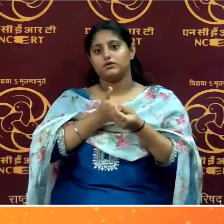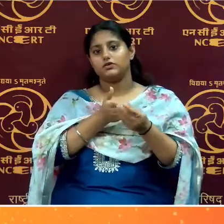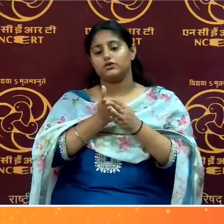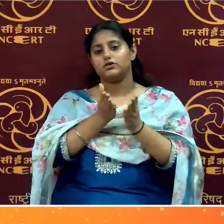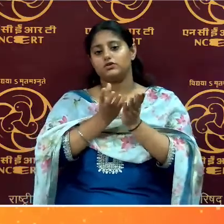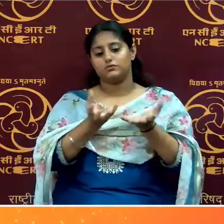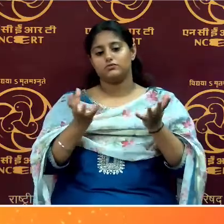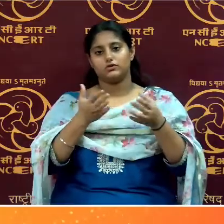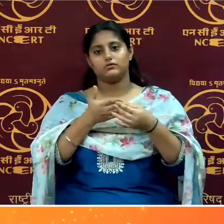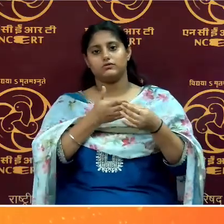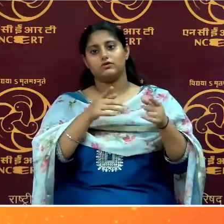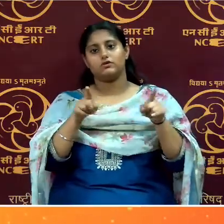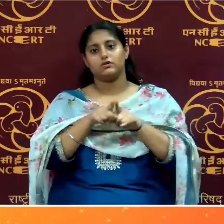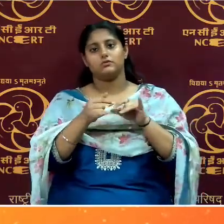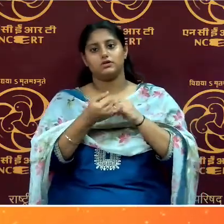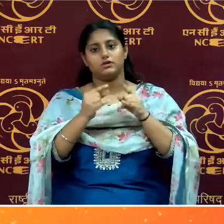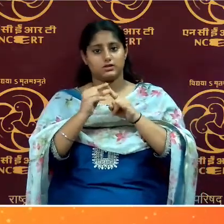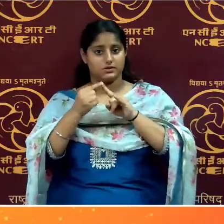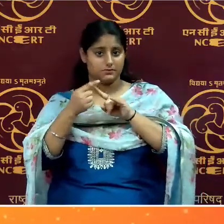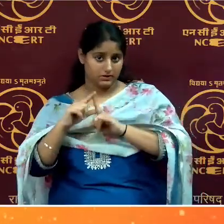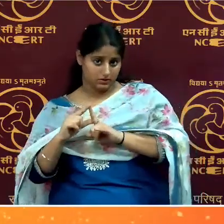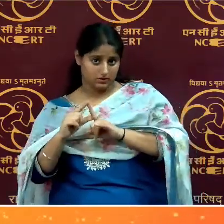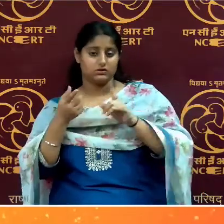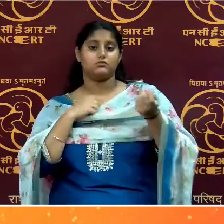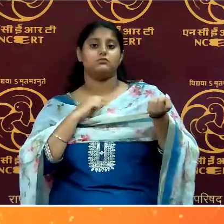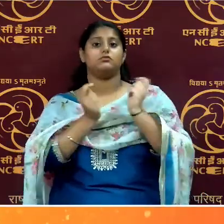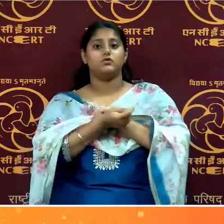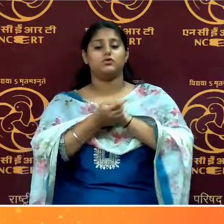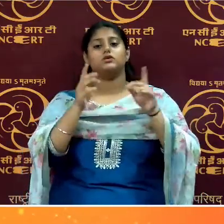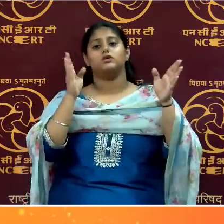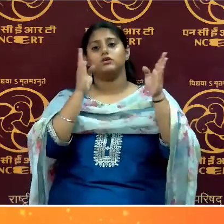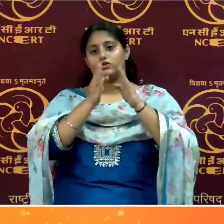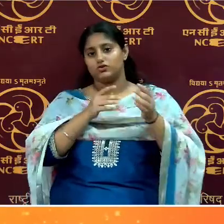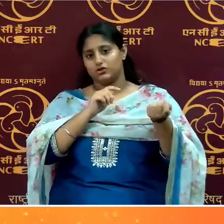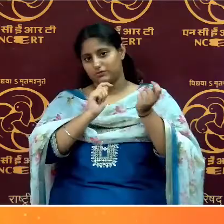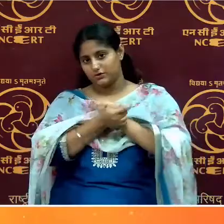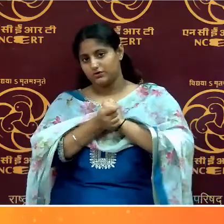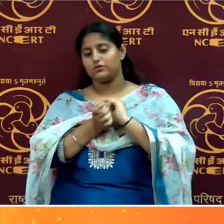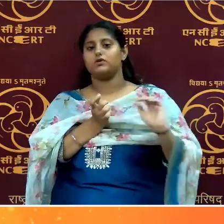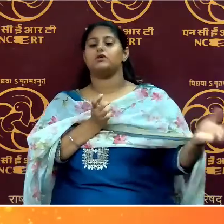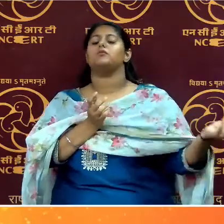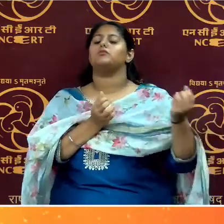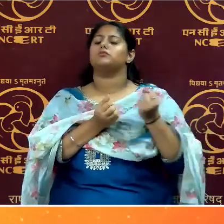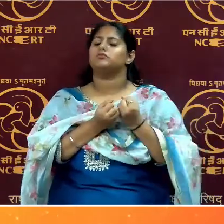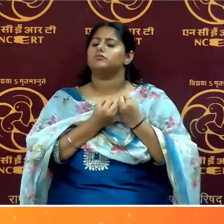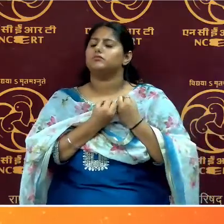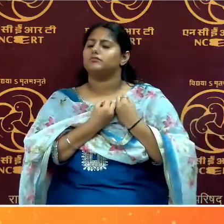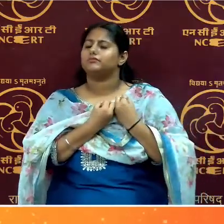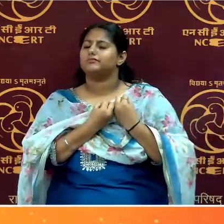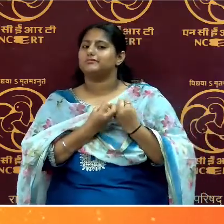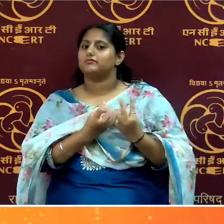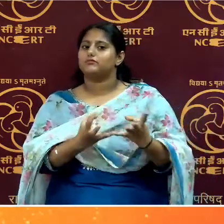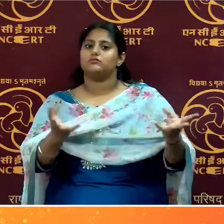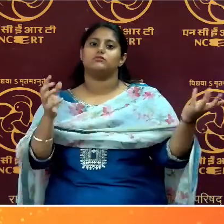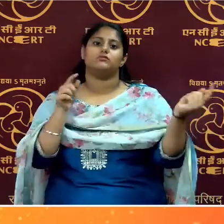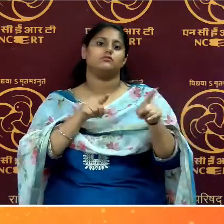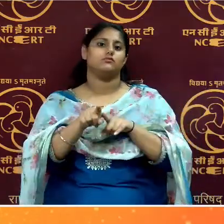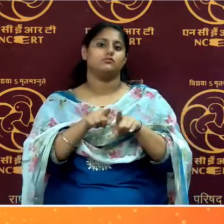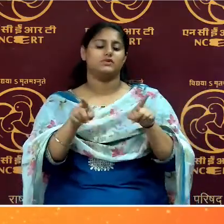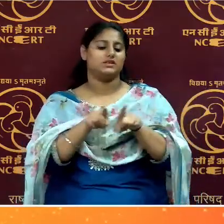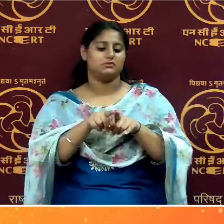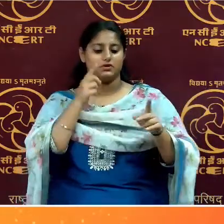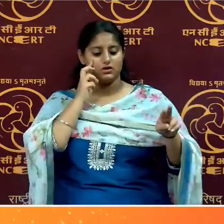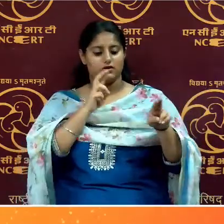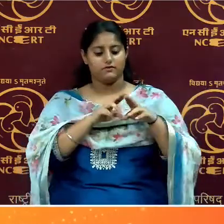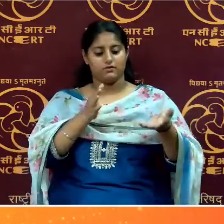it changes the speed of an object, it changes the shape of an object, wherein we took the example of preparing chapatis, right?